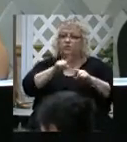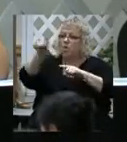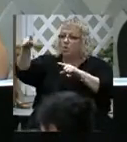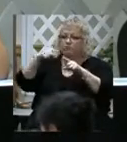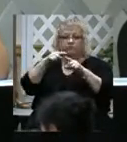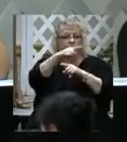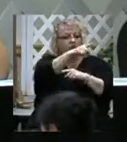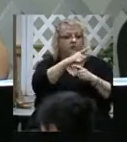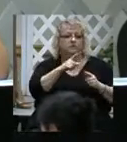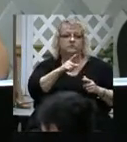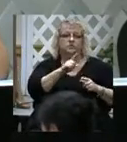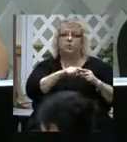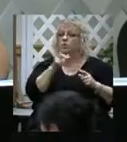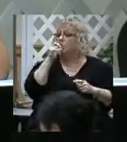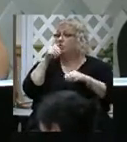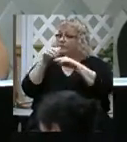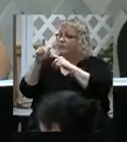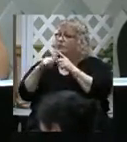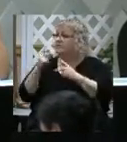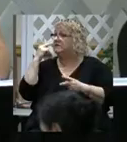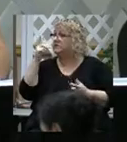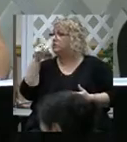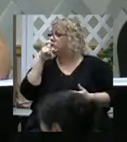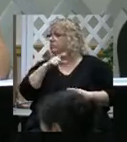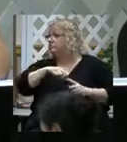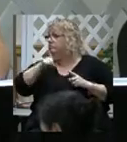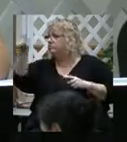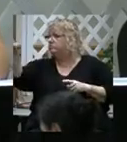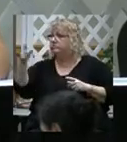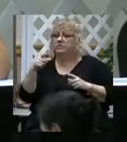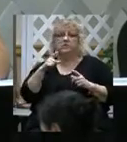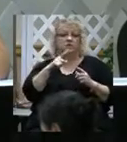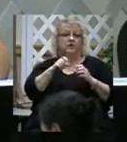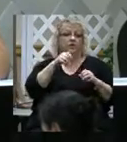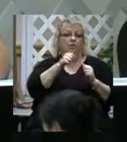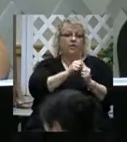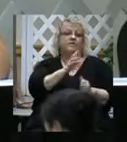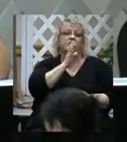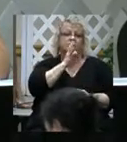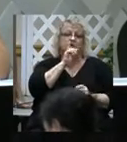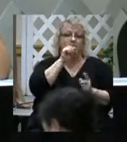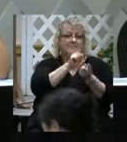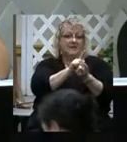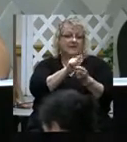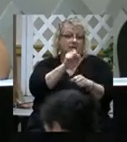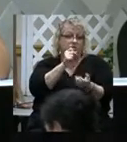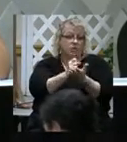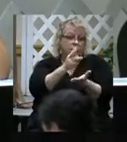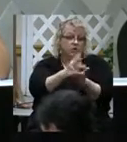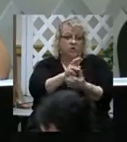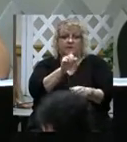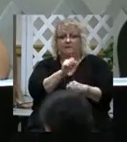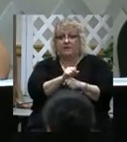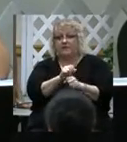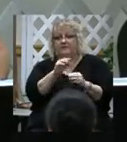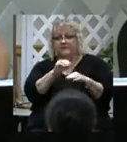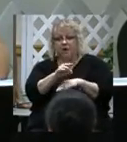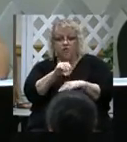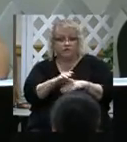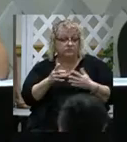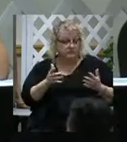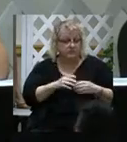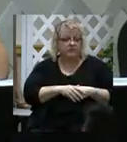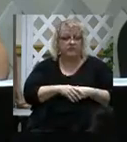go or who to see, where to meet their caseworker, and so on and so forth. And then there's